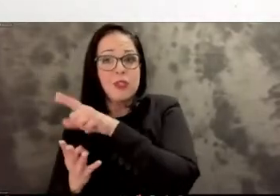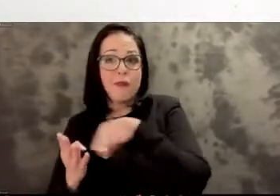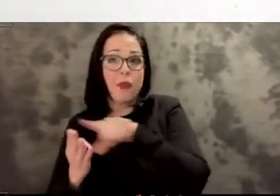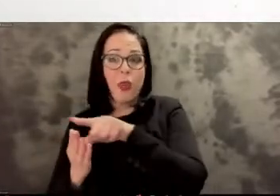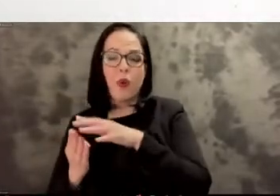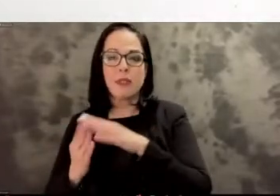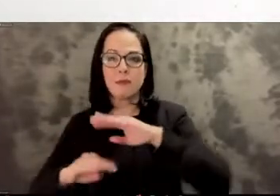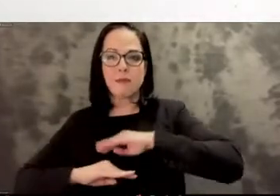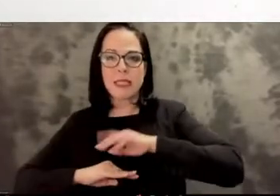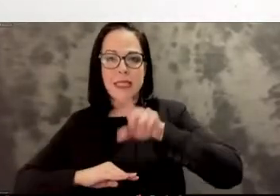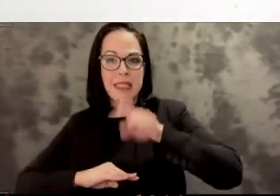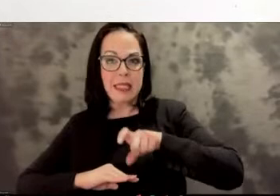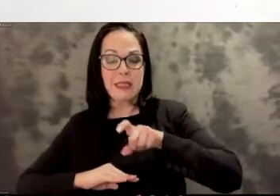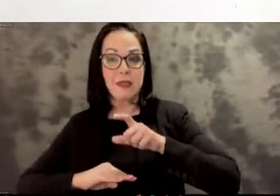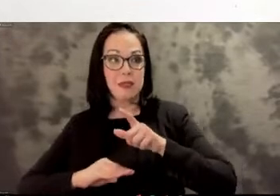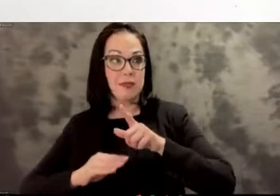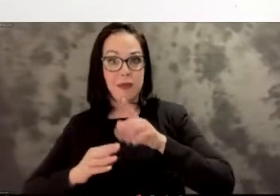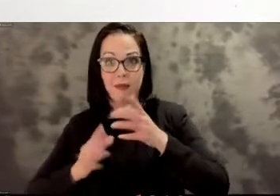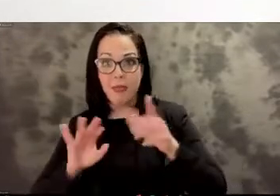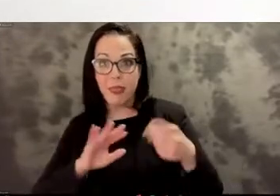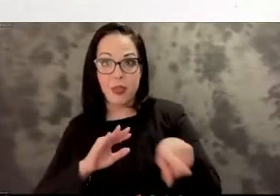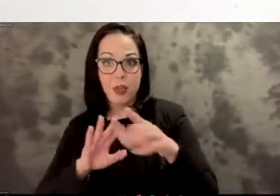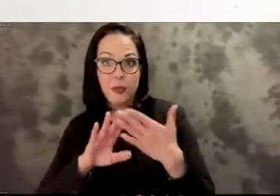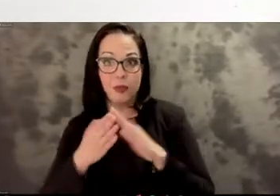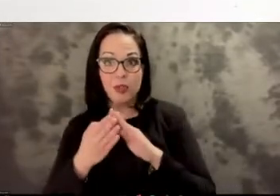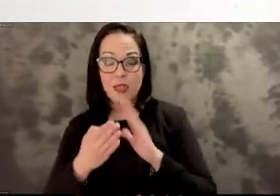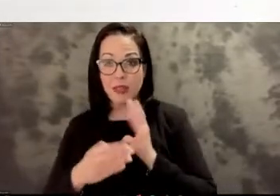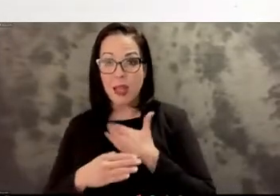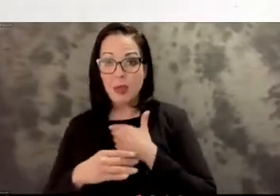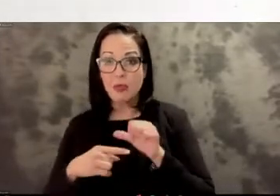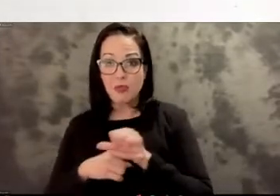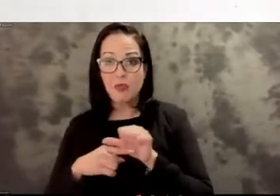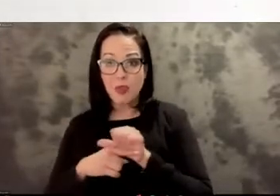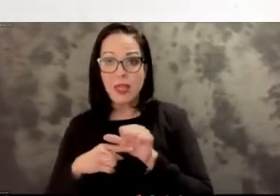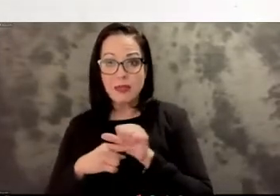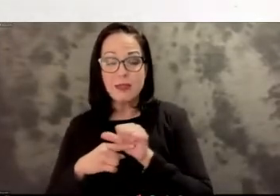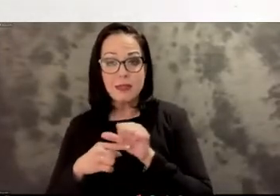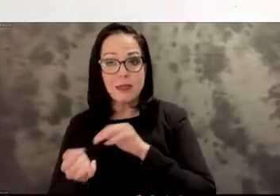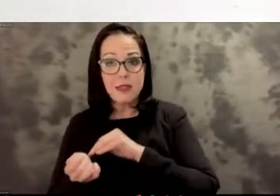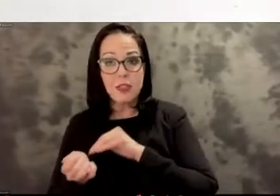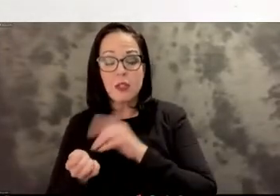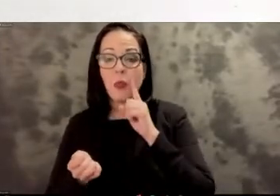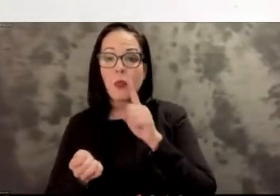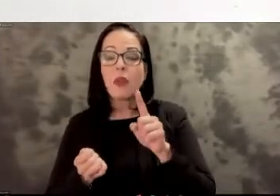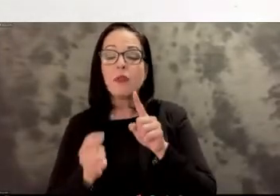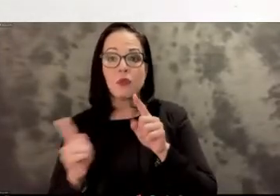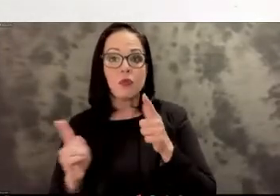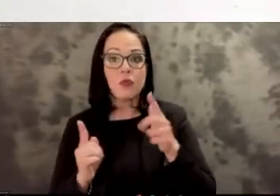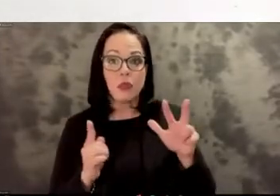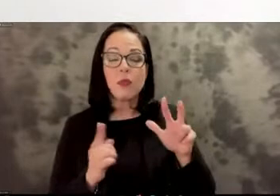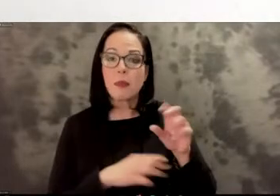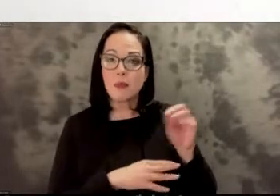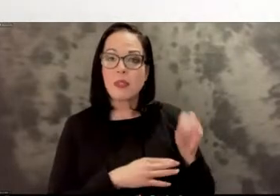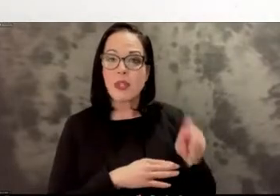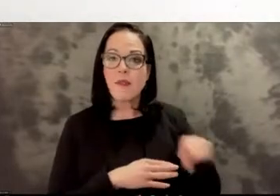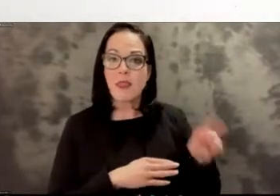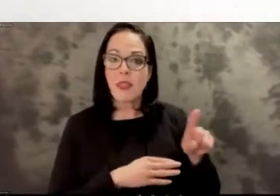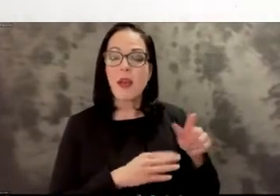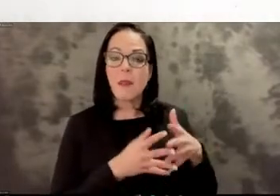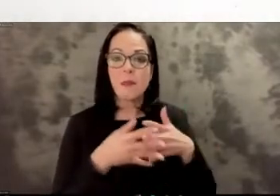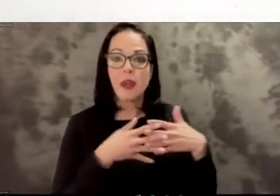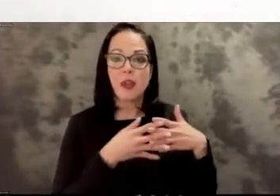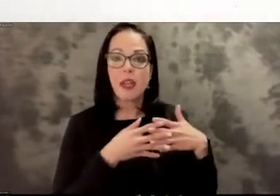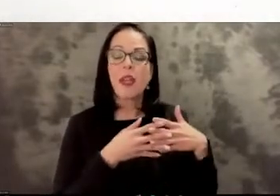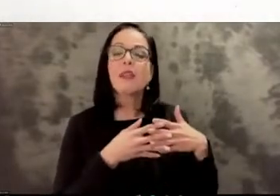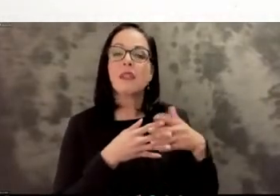of the community. Whereas 33% of the Asian American population is considered limited